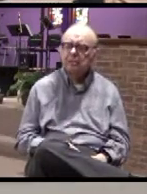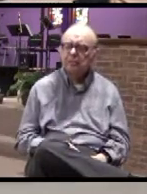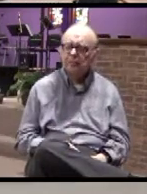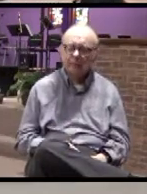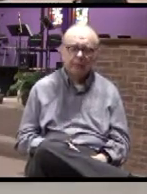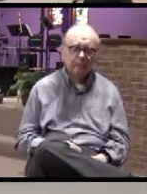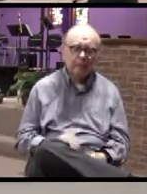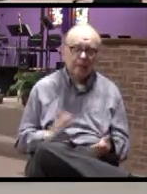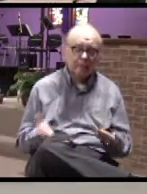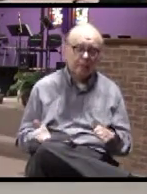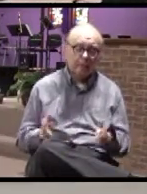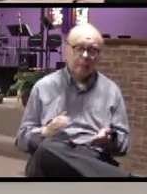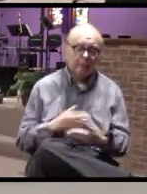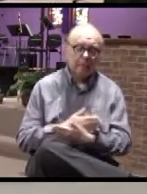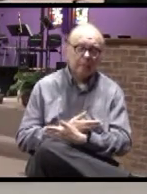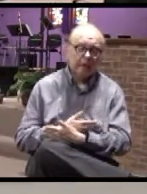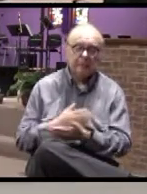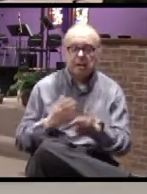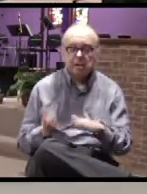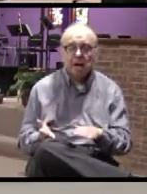and the baby died.